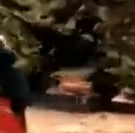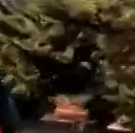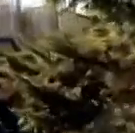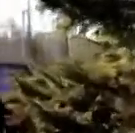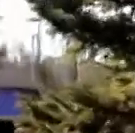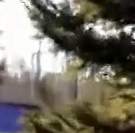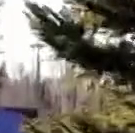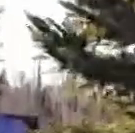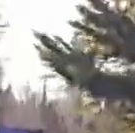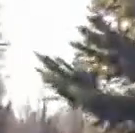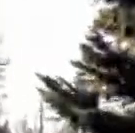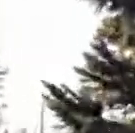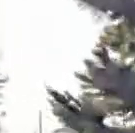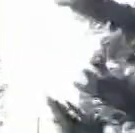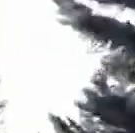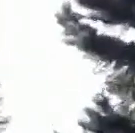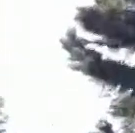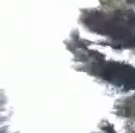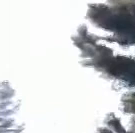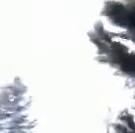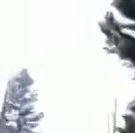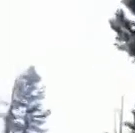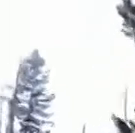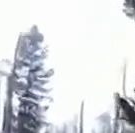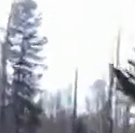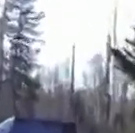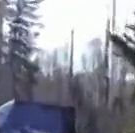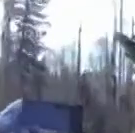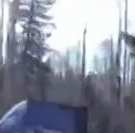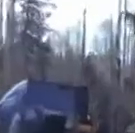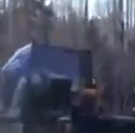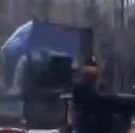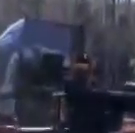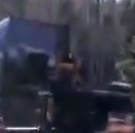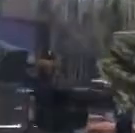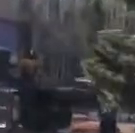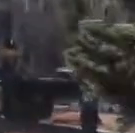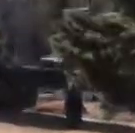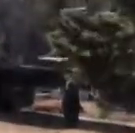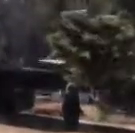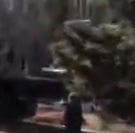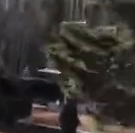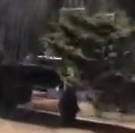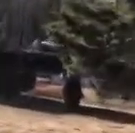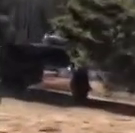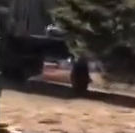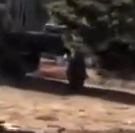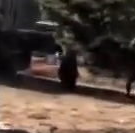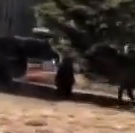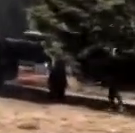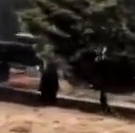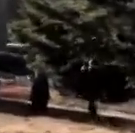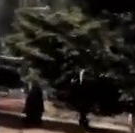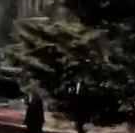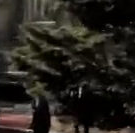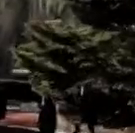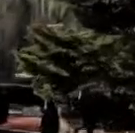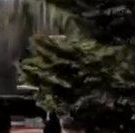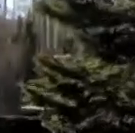Now it will dangle for just a little bit. The crowd is cheering. I am seeing the